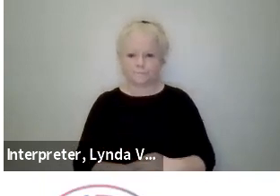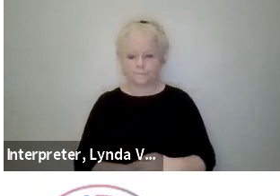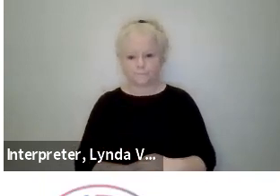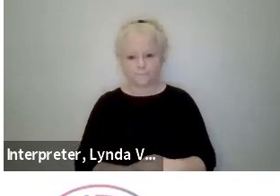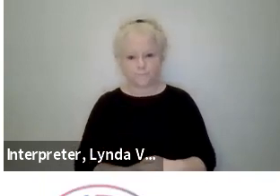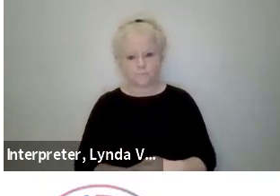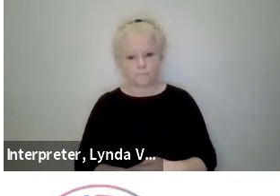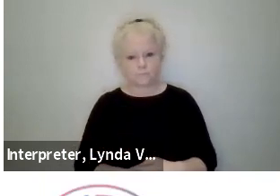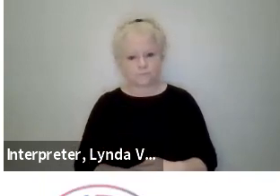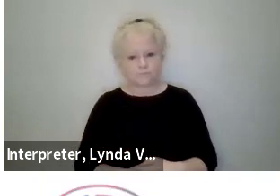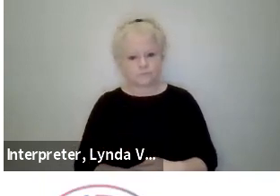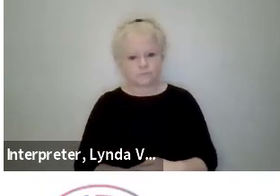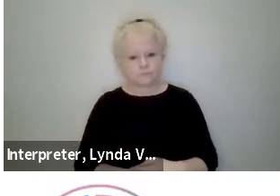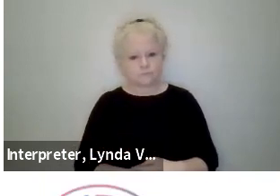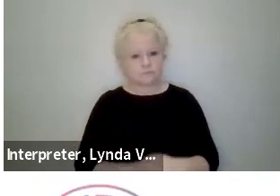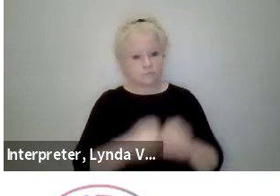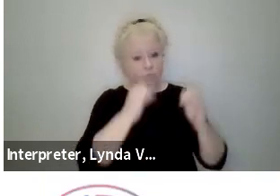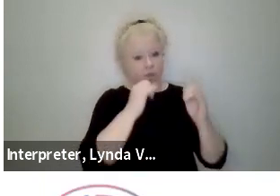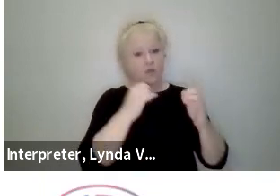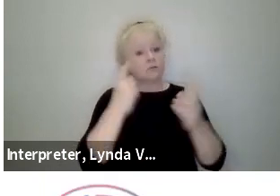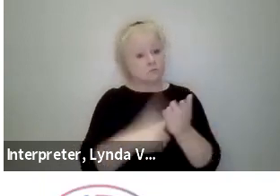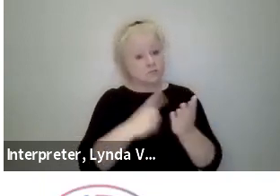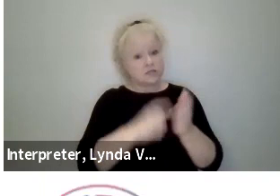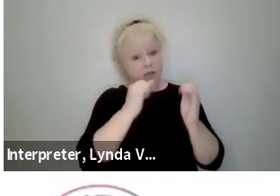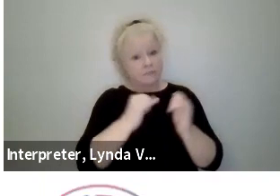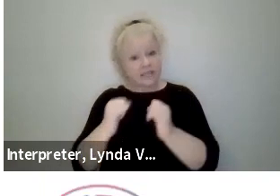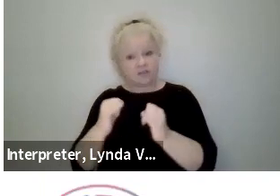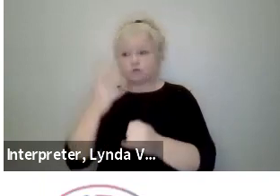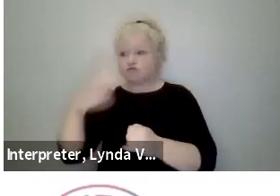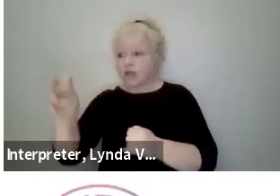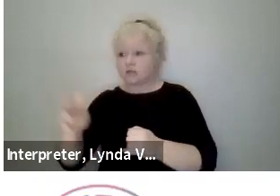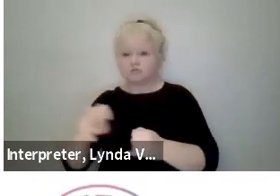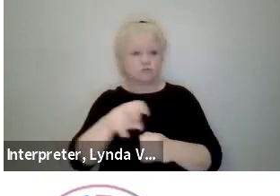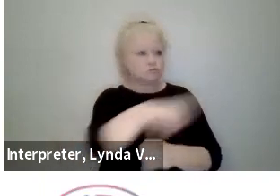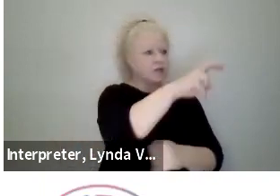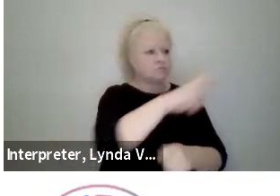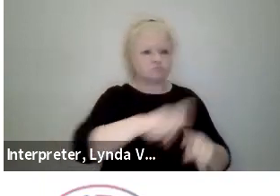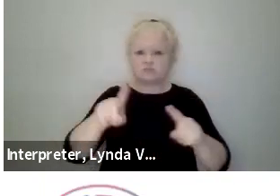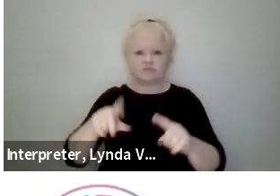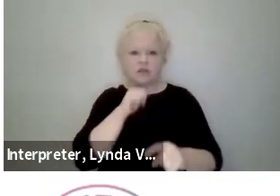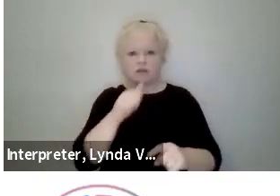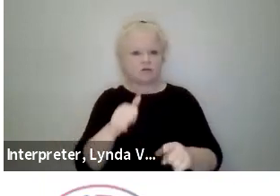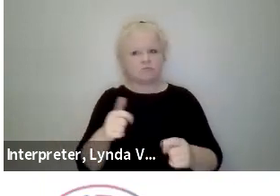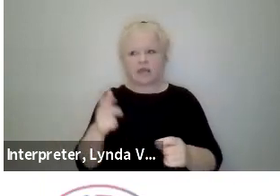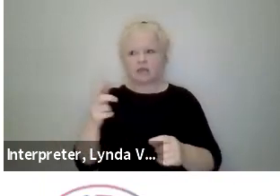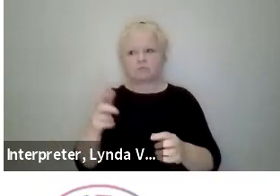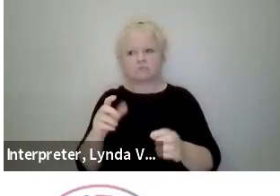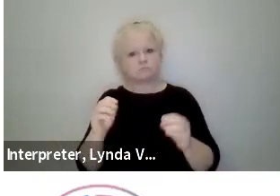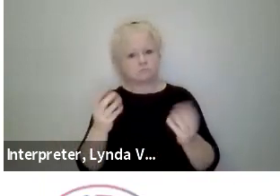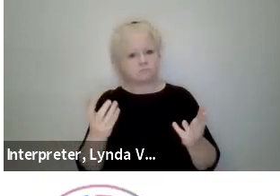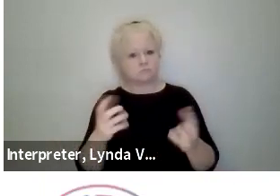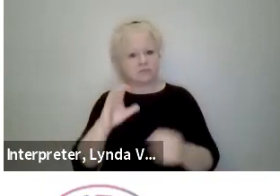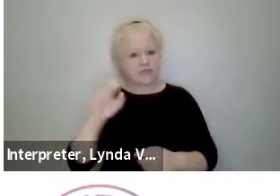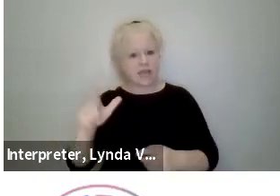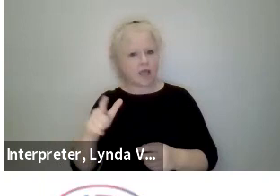You know, individuals will eventually move on to other groups or other organizations. You know, employment ebbs and flow, but you know, the